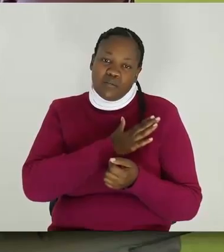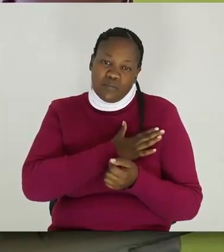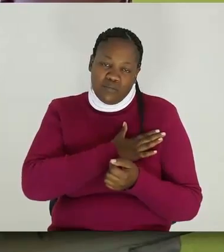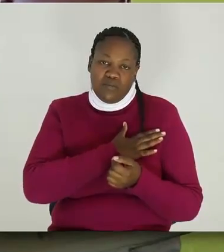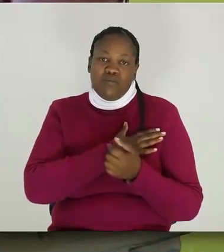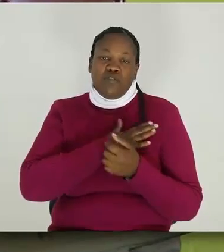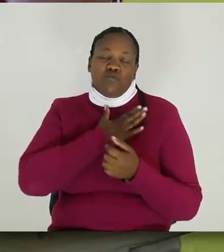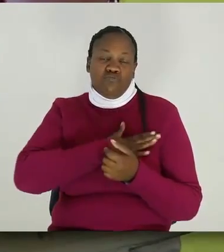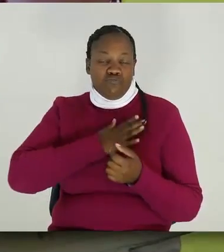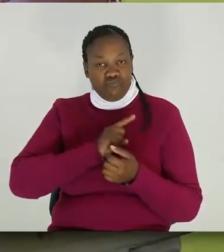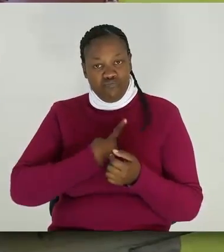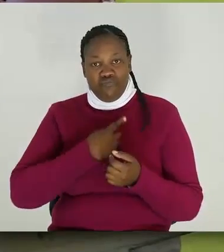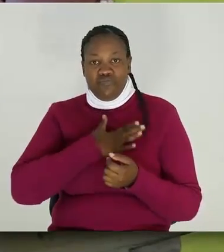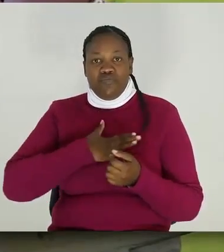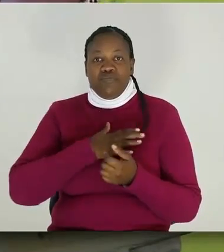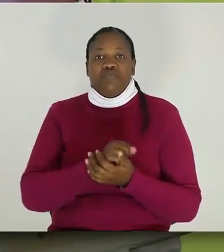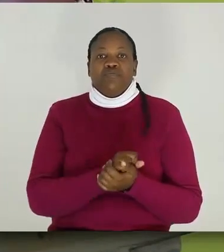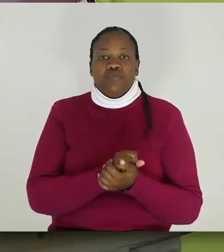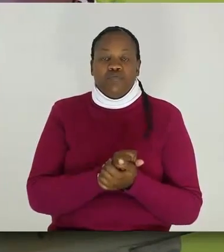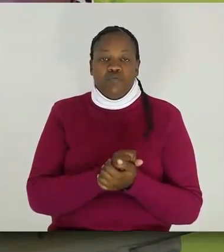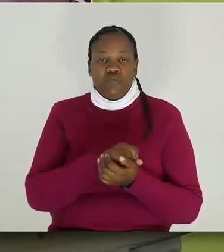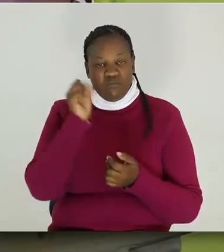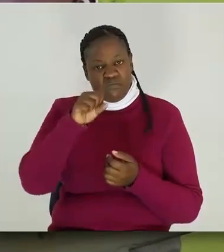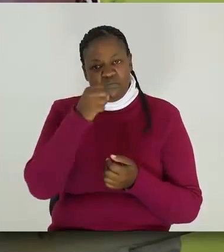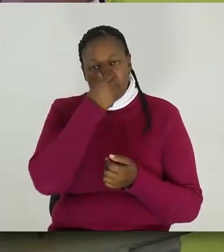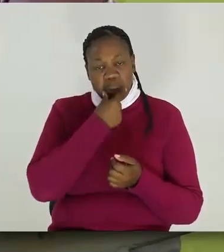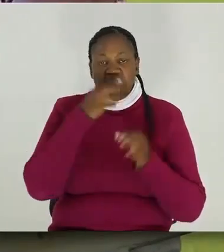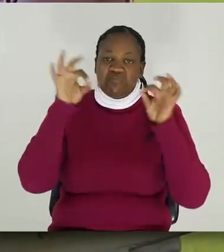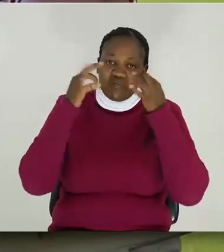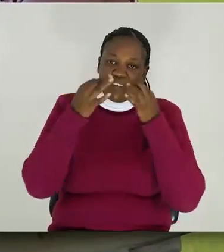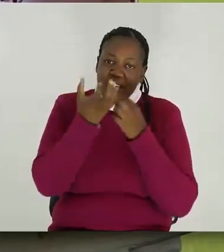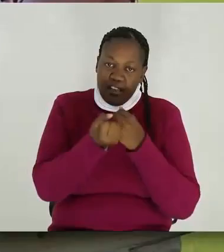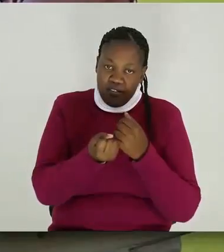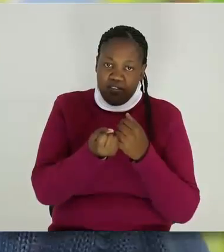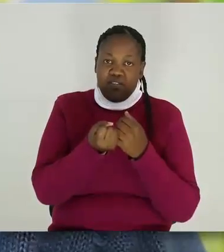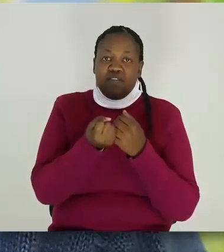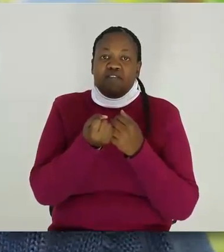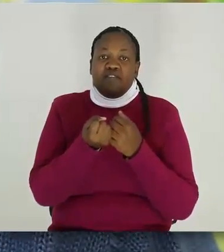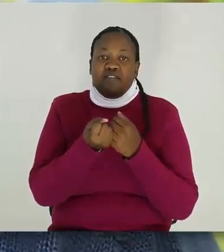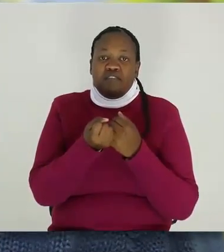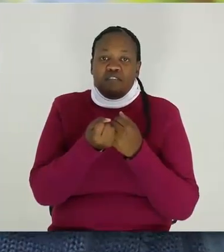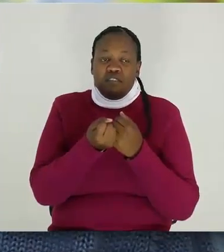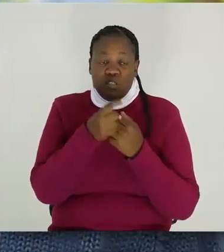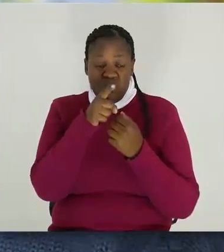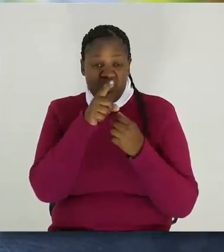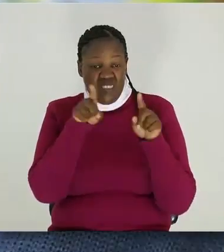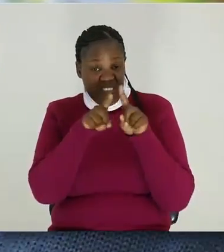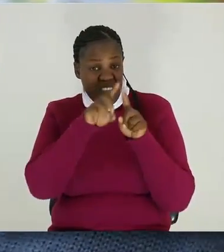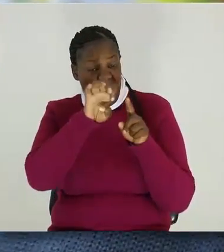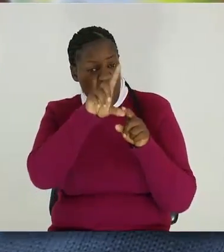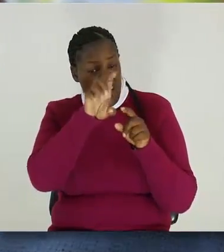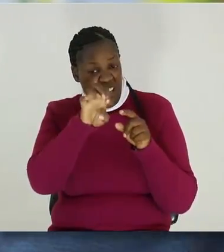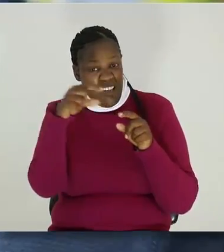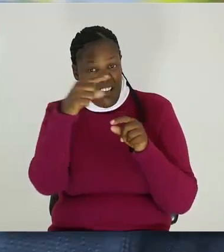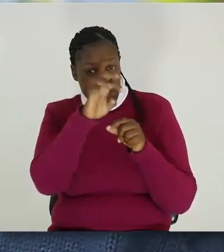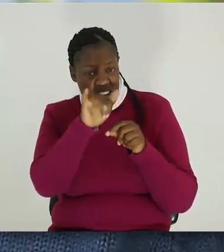sonnets. A sonnet has 14 lines on a single theme. Oh, that is long. I don't think I